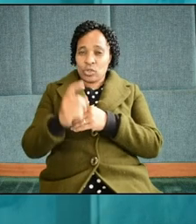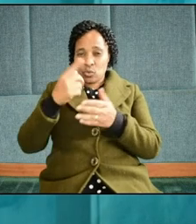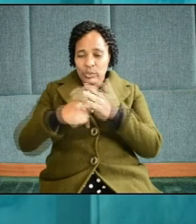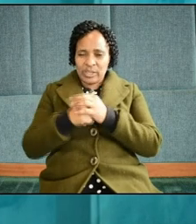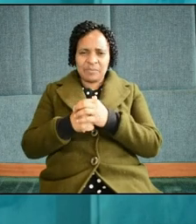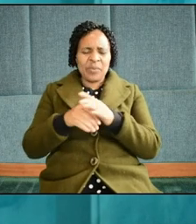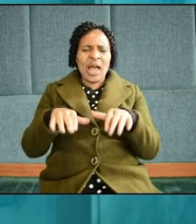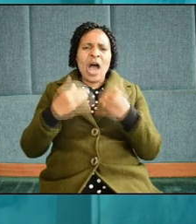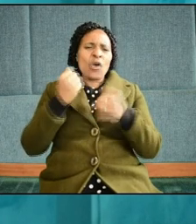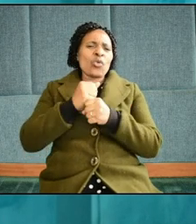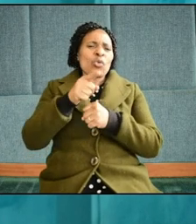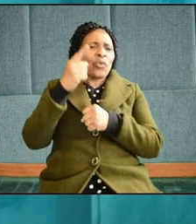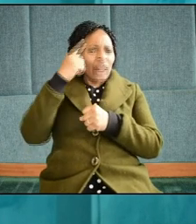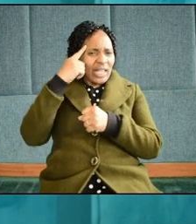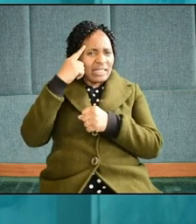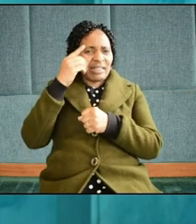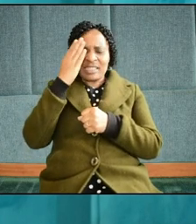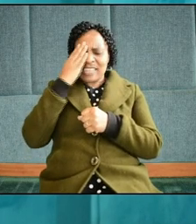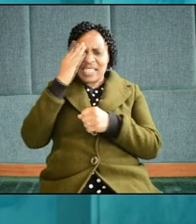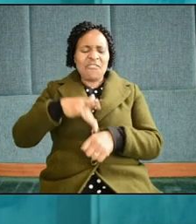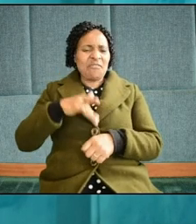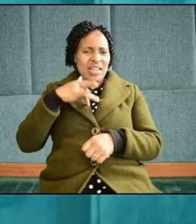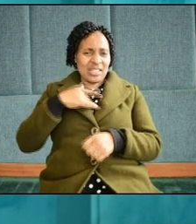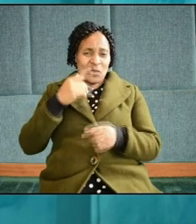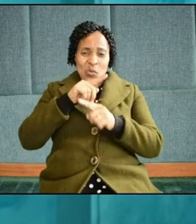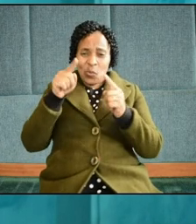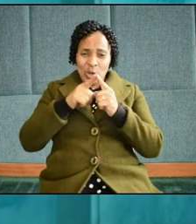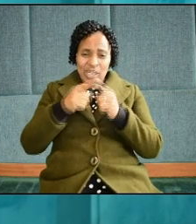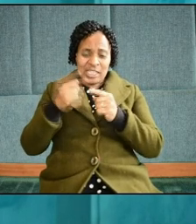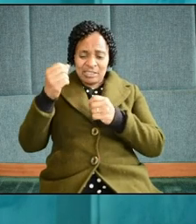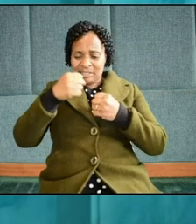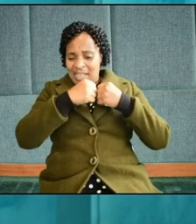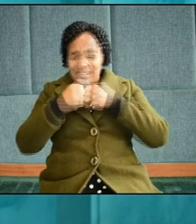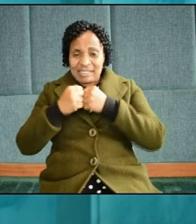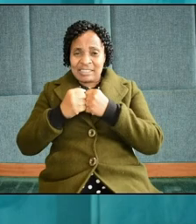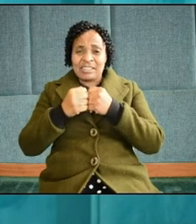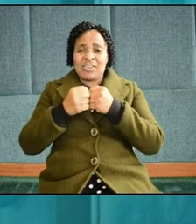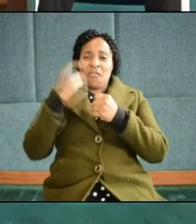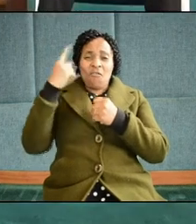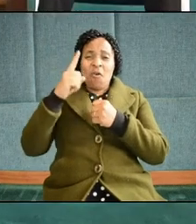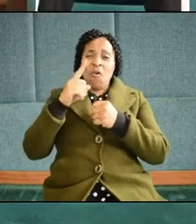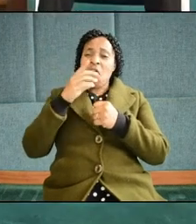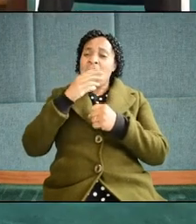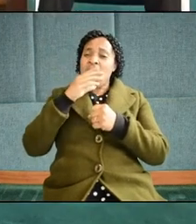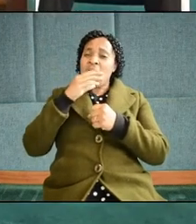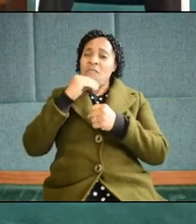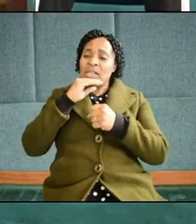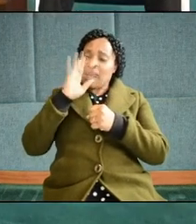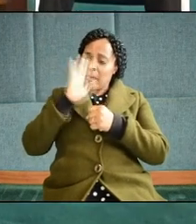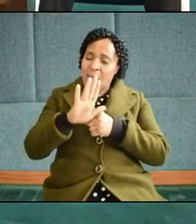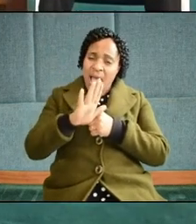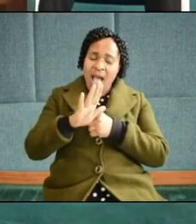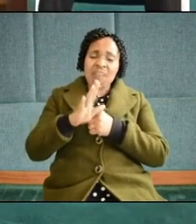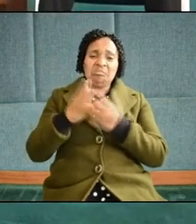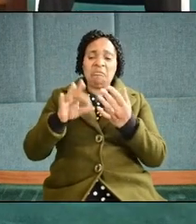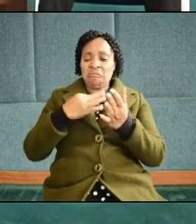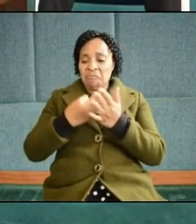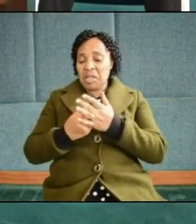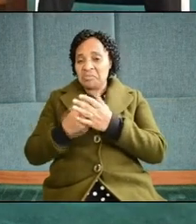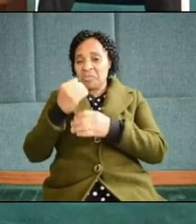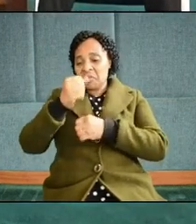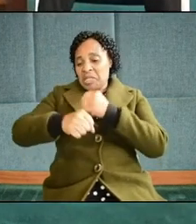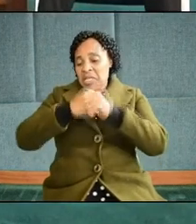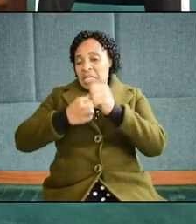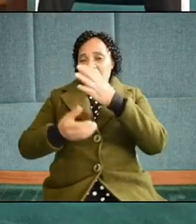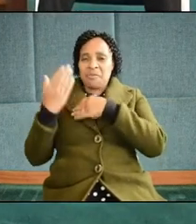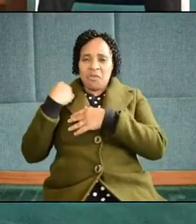how do you think the Israelites felt when faced with the challenge that their forefathers had failed 40 years before? Sid, what do you